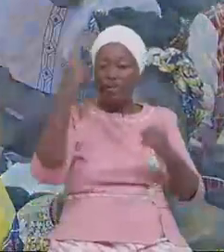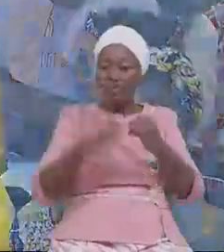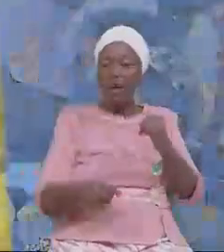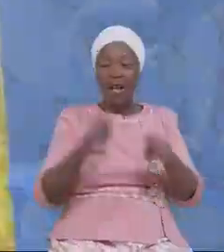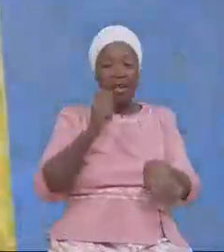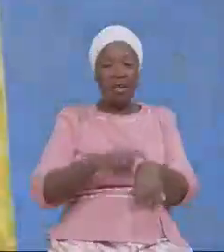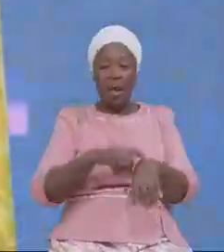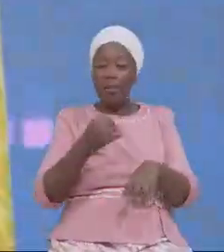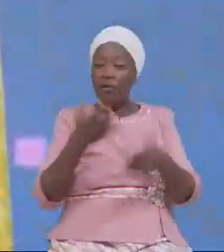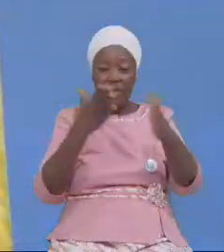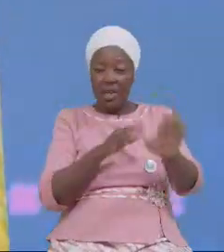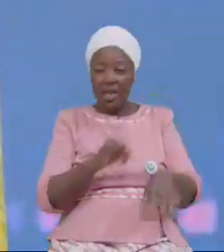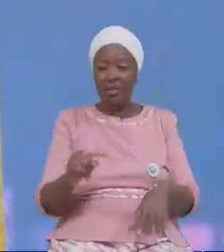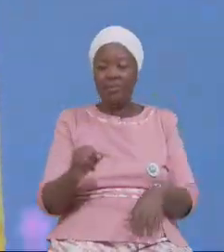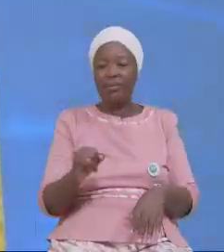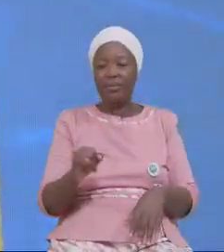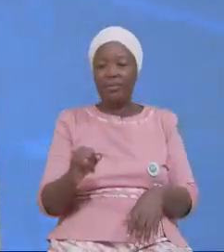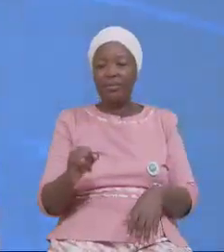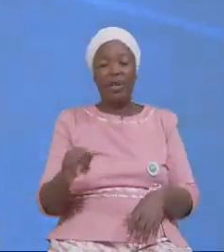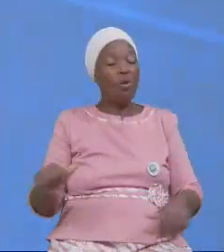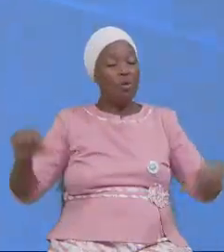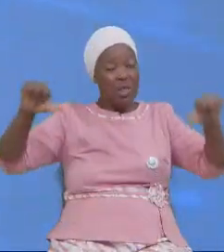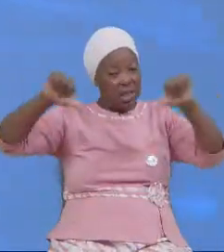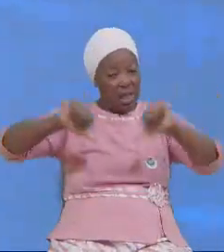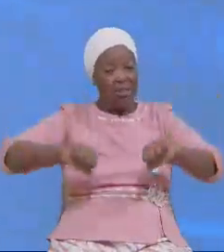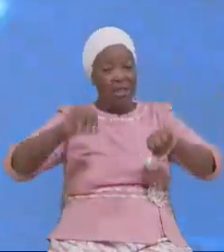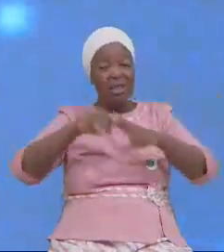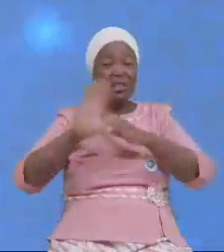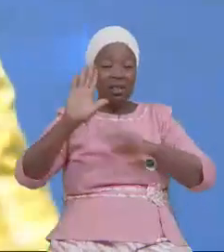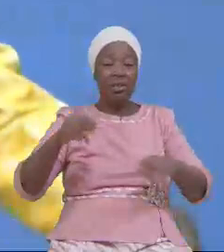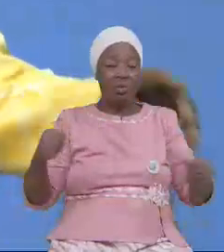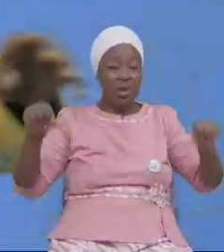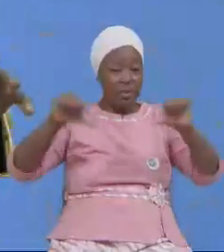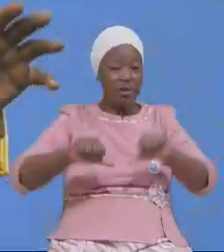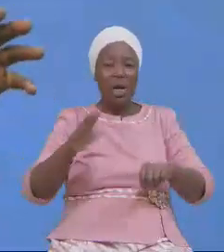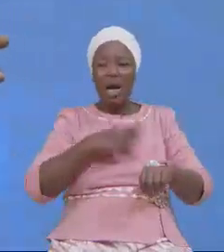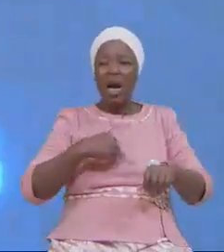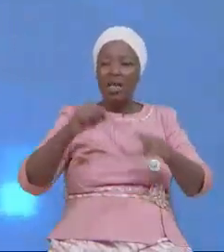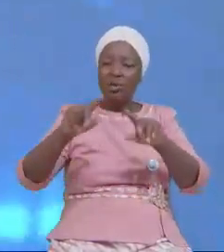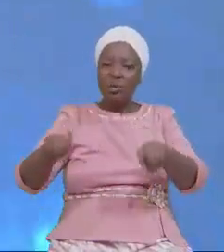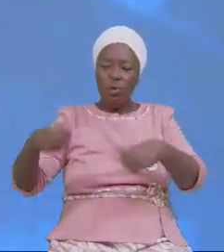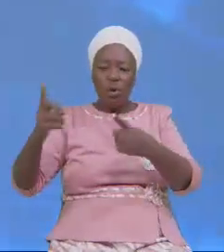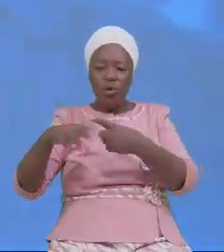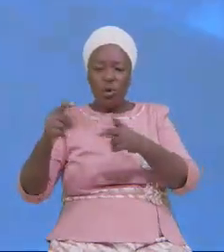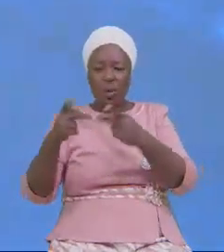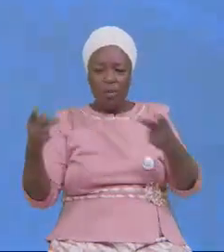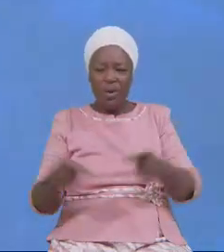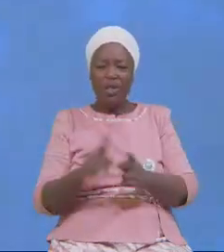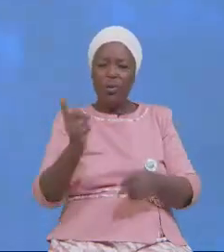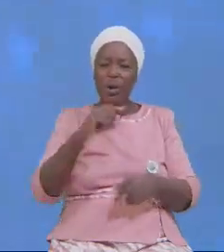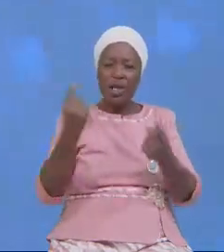dying and condemned in his condemnation, and going to the place where sinners